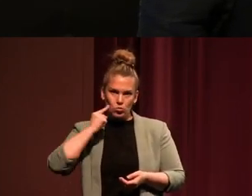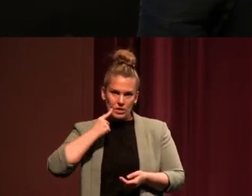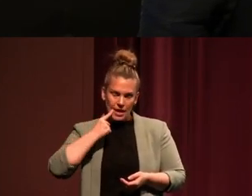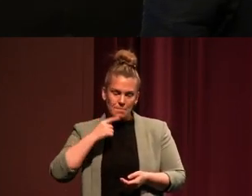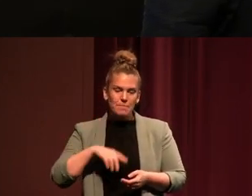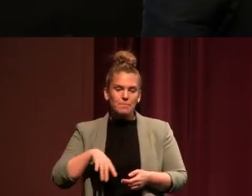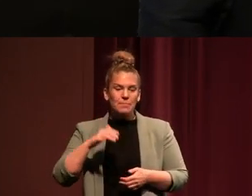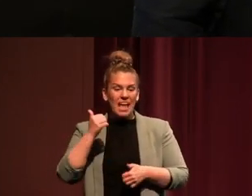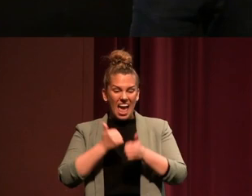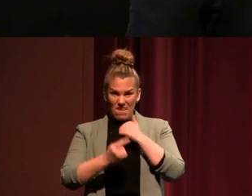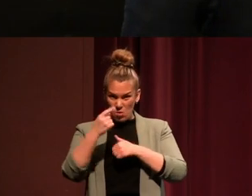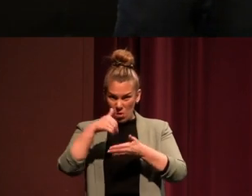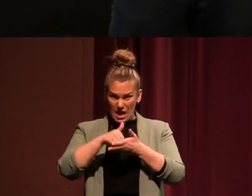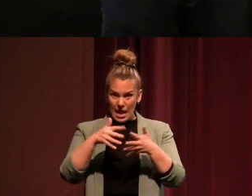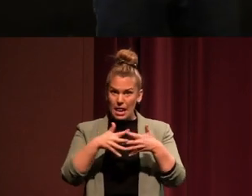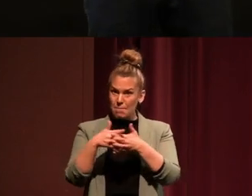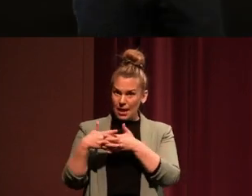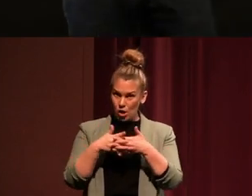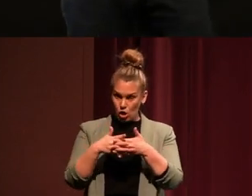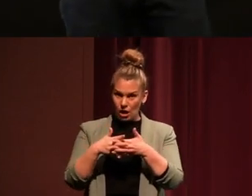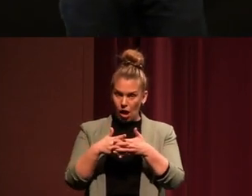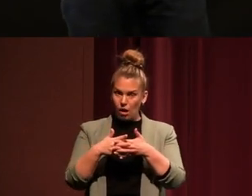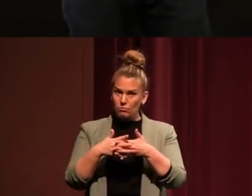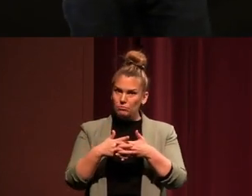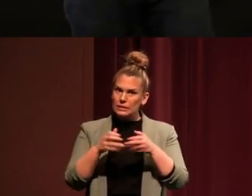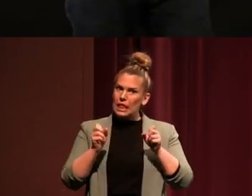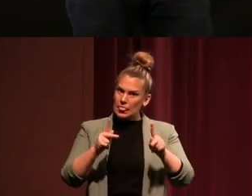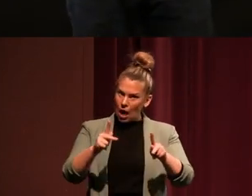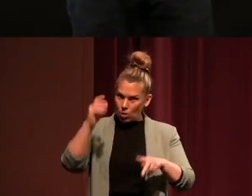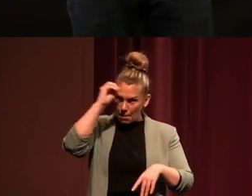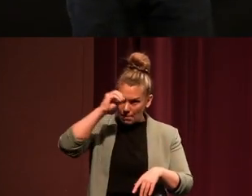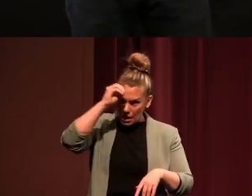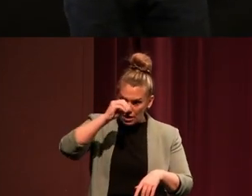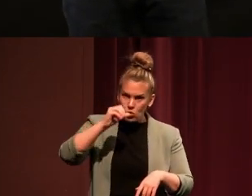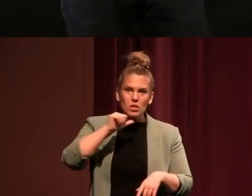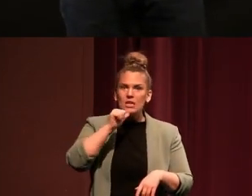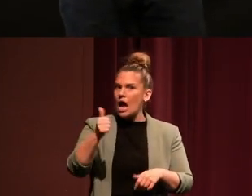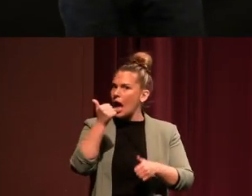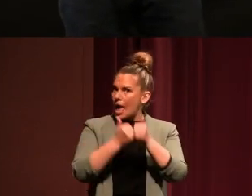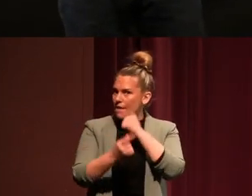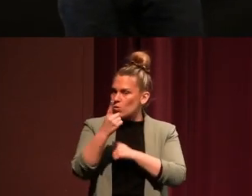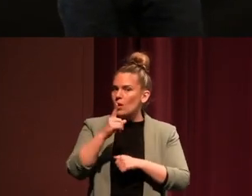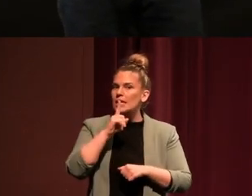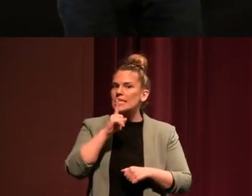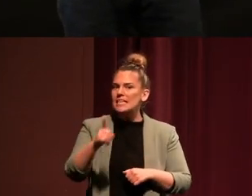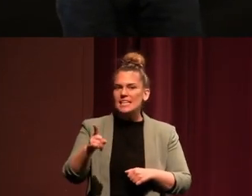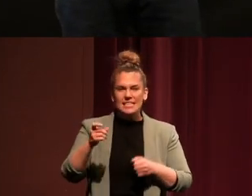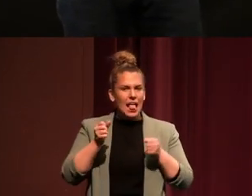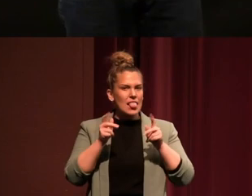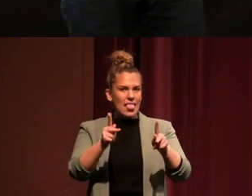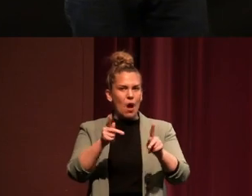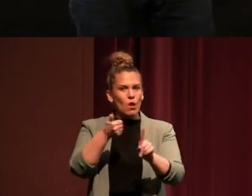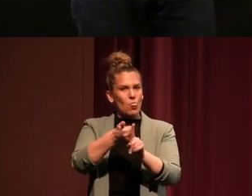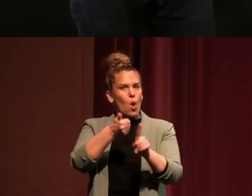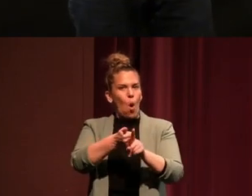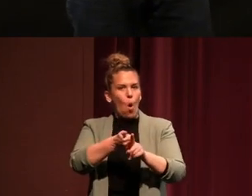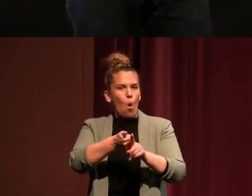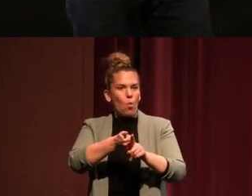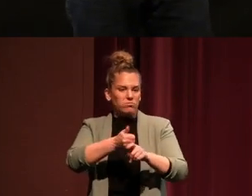everyone in America is entitled to their opinion, but not everyone is entitled to their own set of facts. It is a free